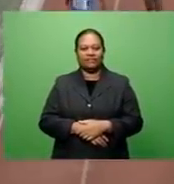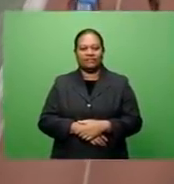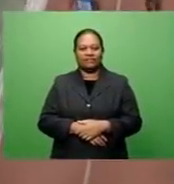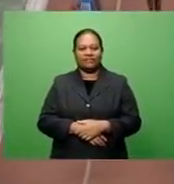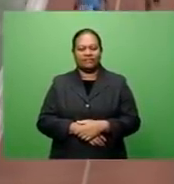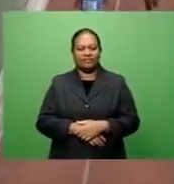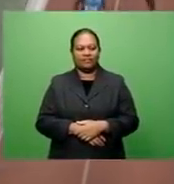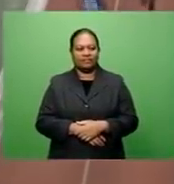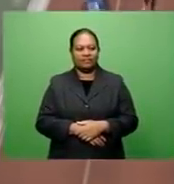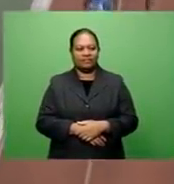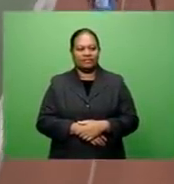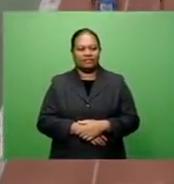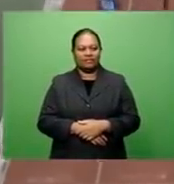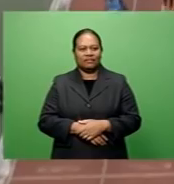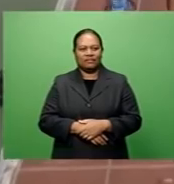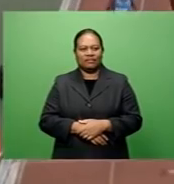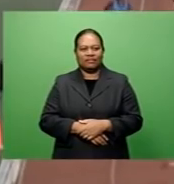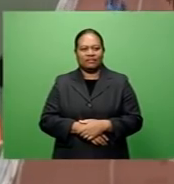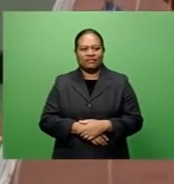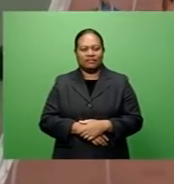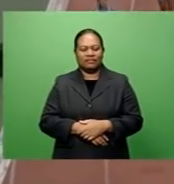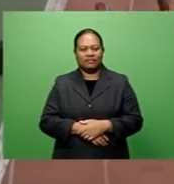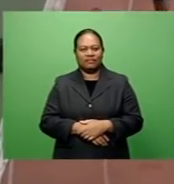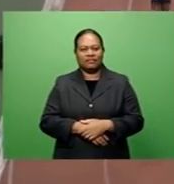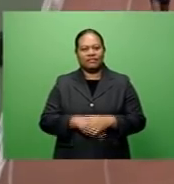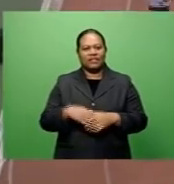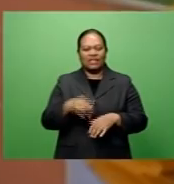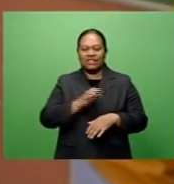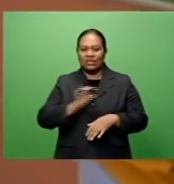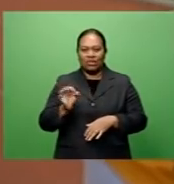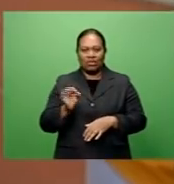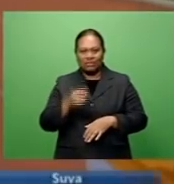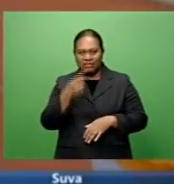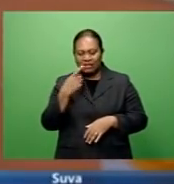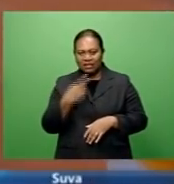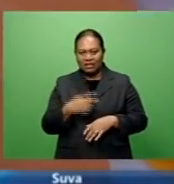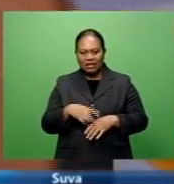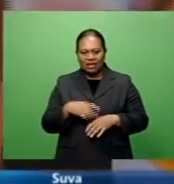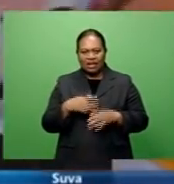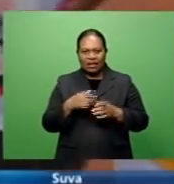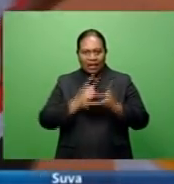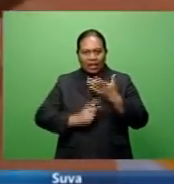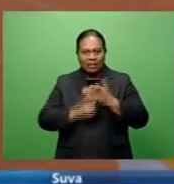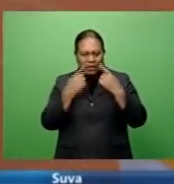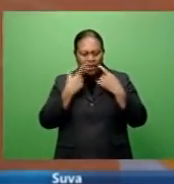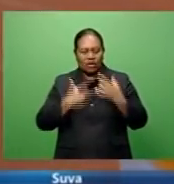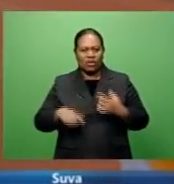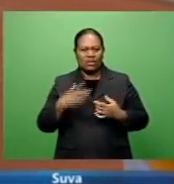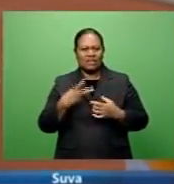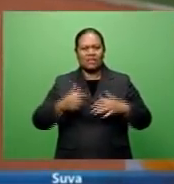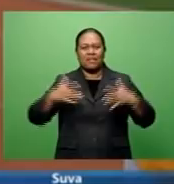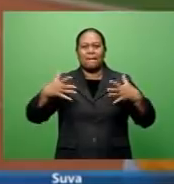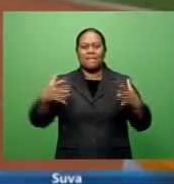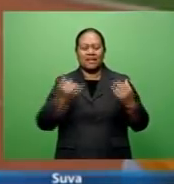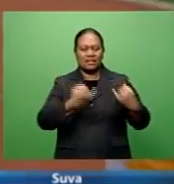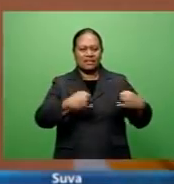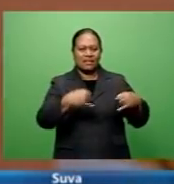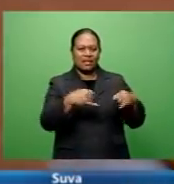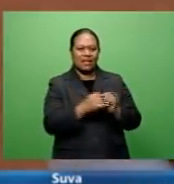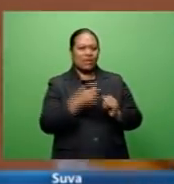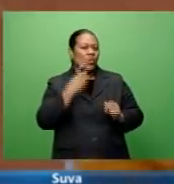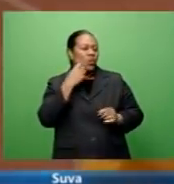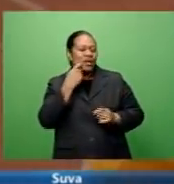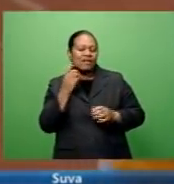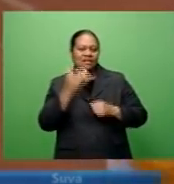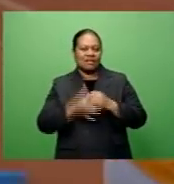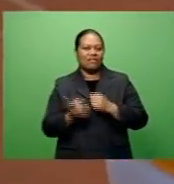Kandavu. What a performance by Keseyam Boletakana. It is unfortunate that athletes from Fiji's fourth largest island will not be